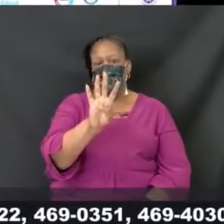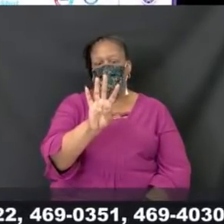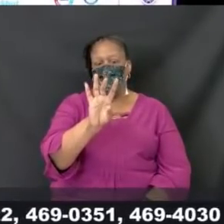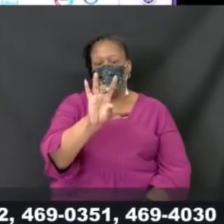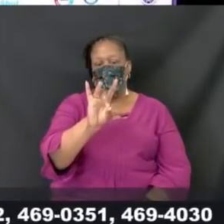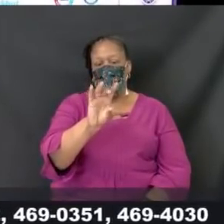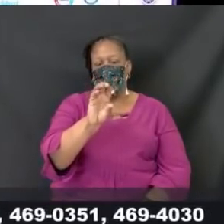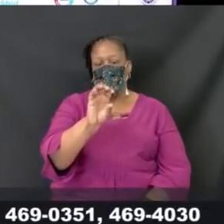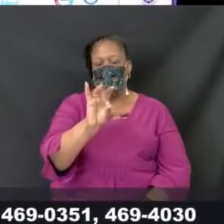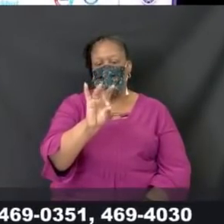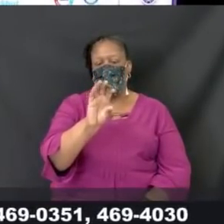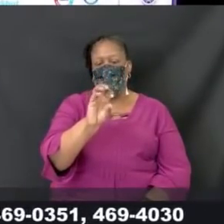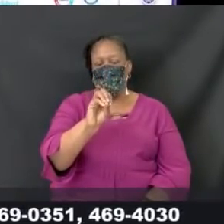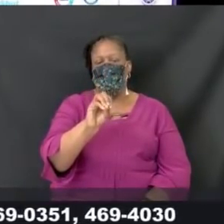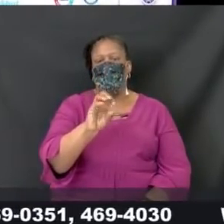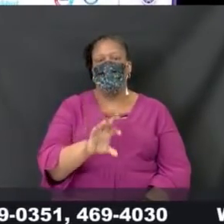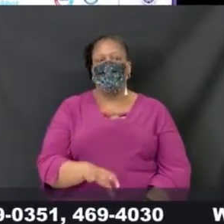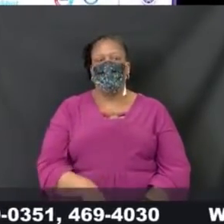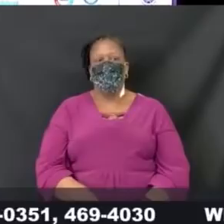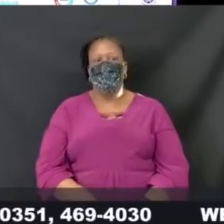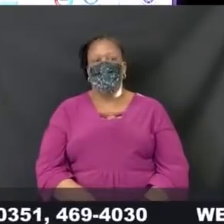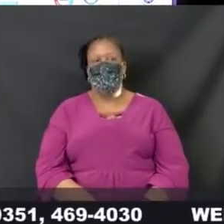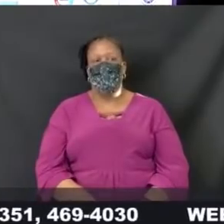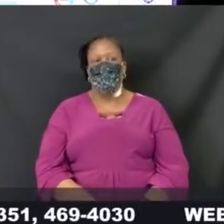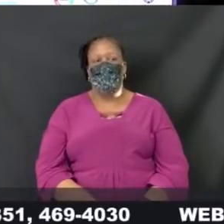1-869-765-4880 or